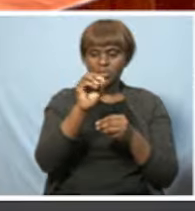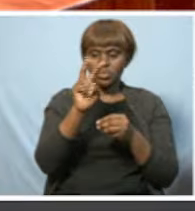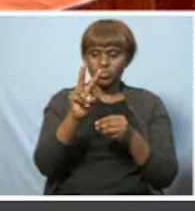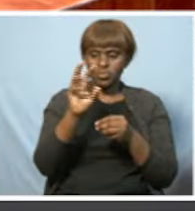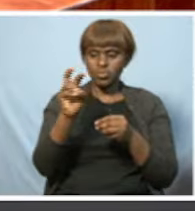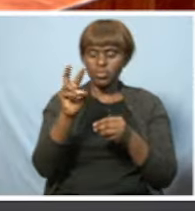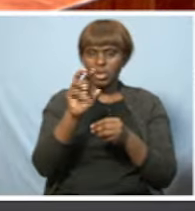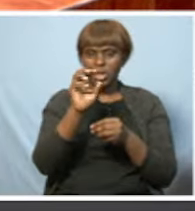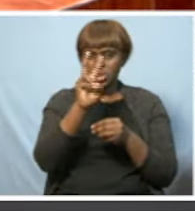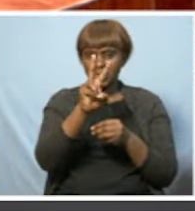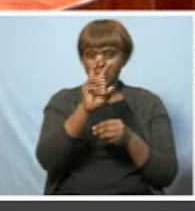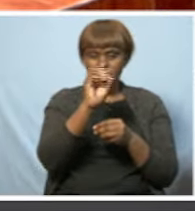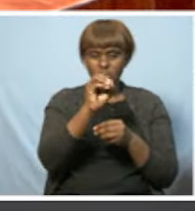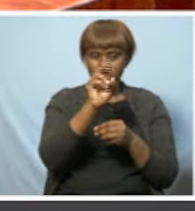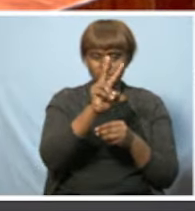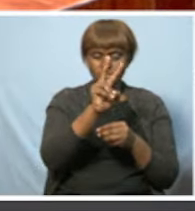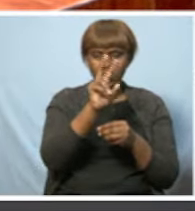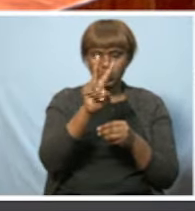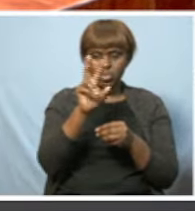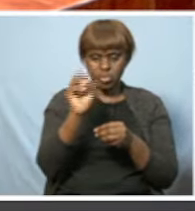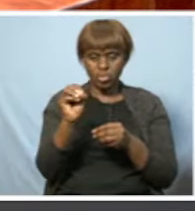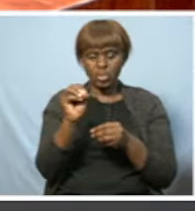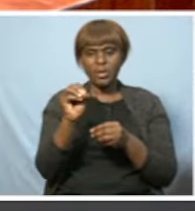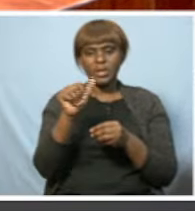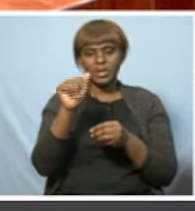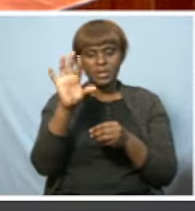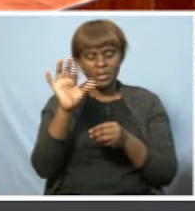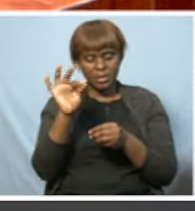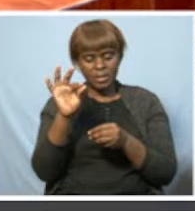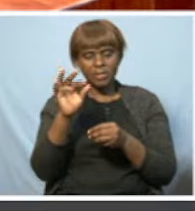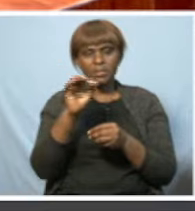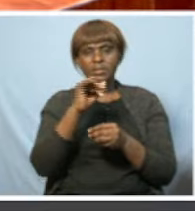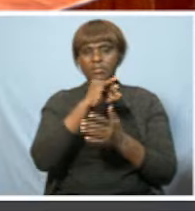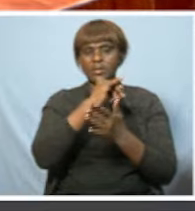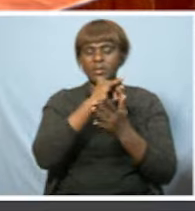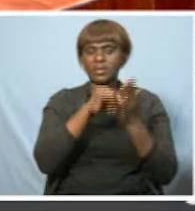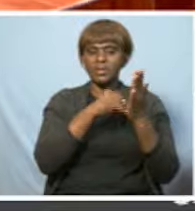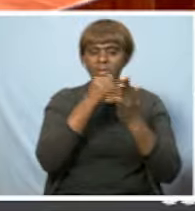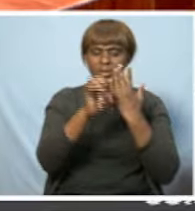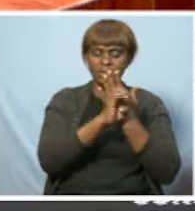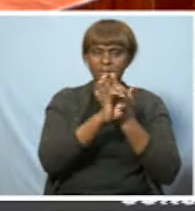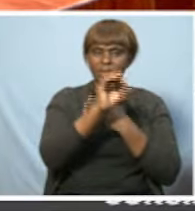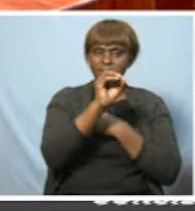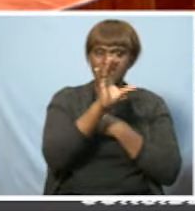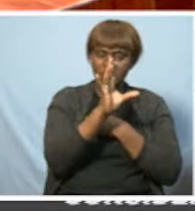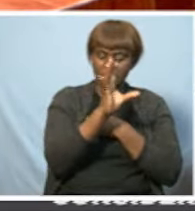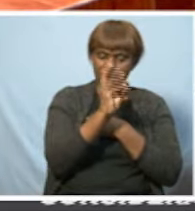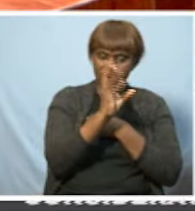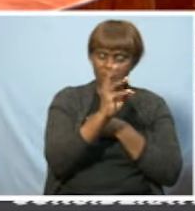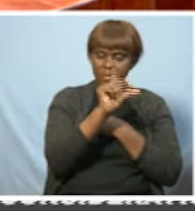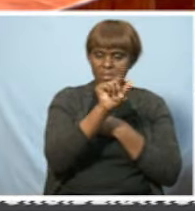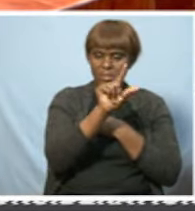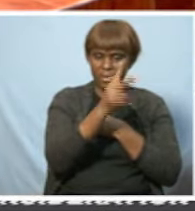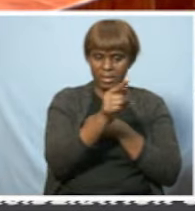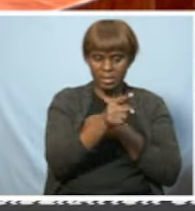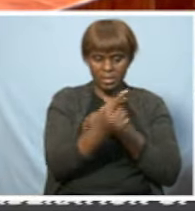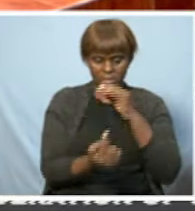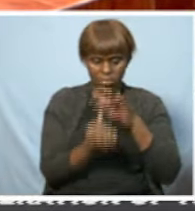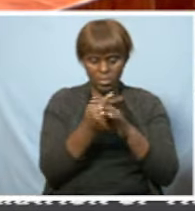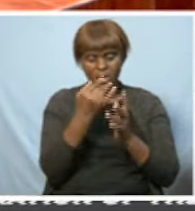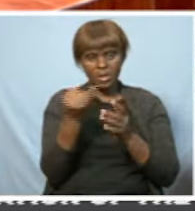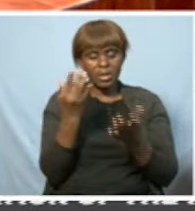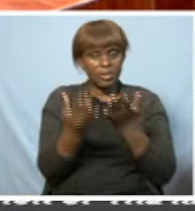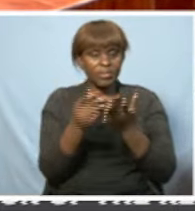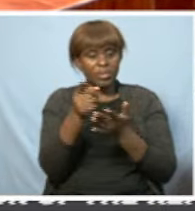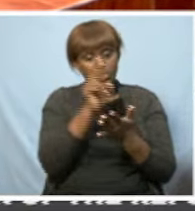0222-2023 dated 19th June 06-2023 arising from my initial. Maybe read